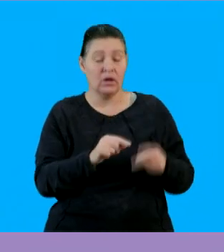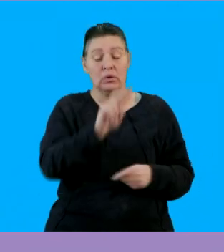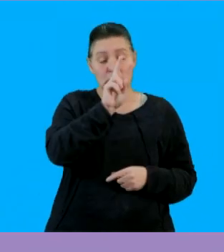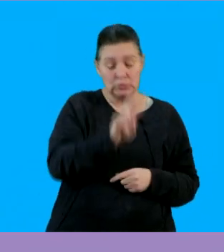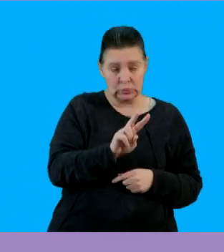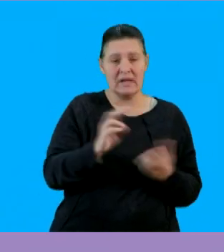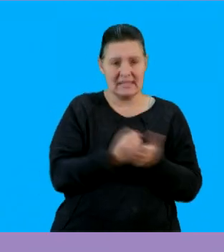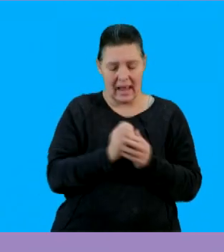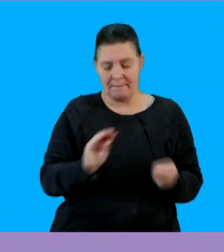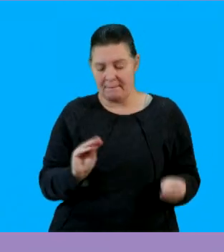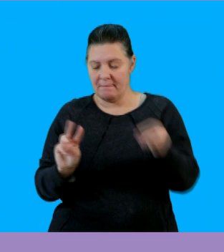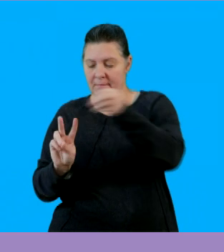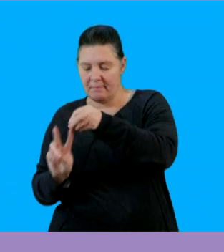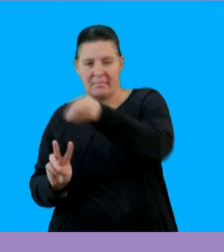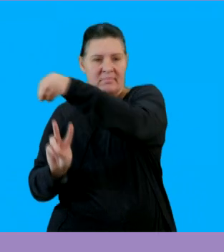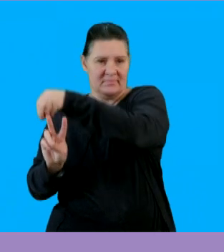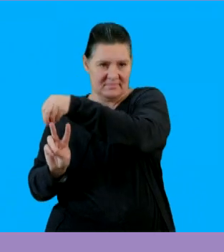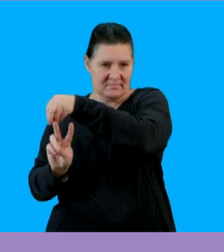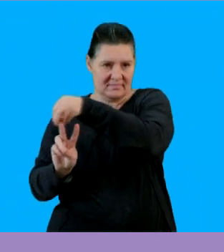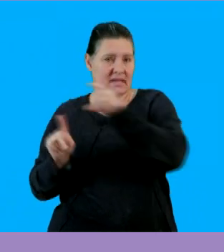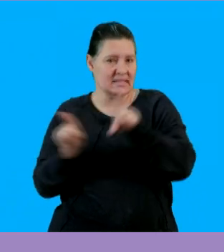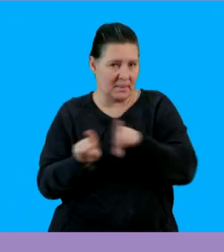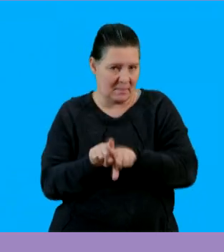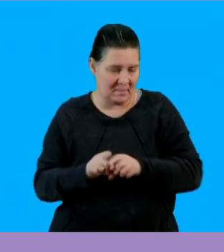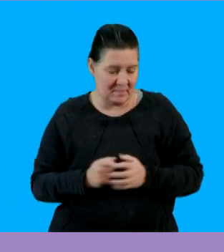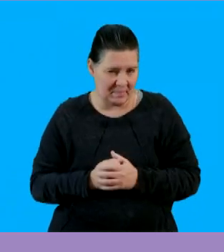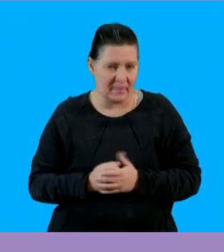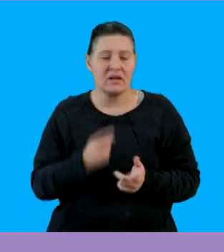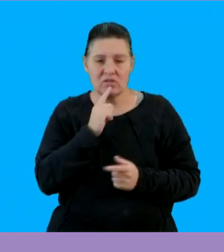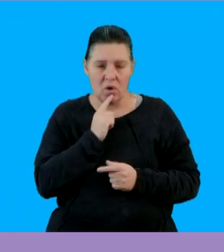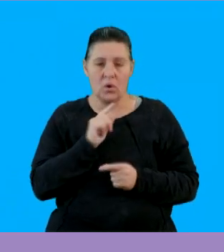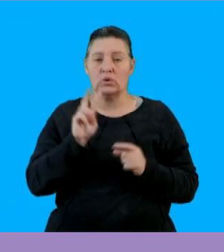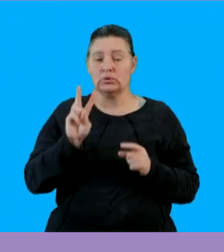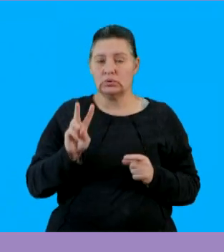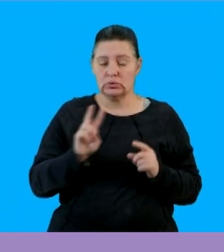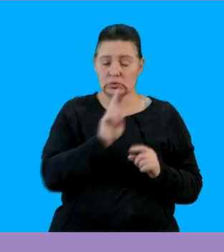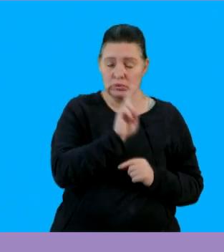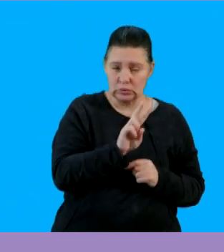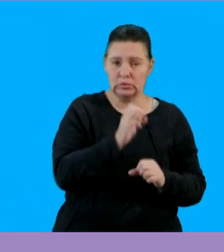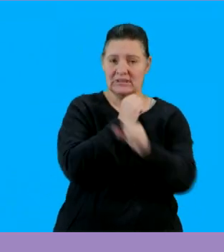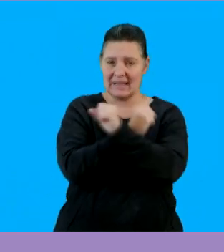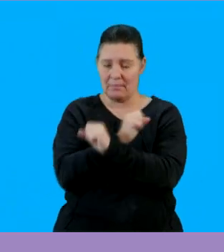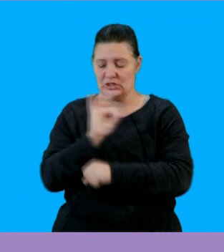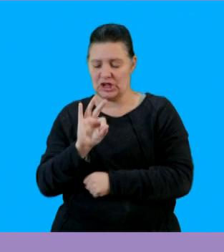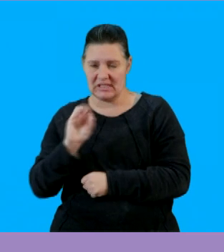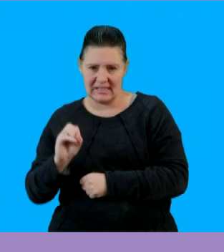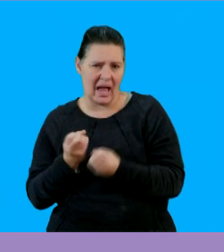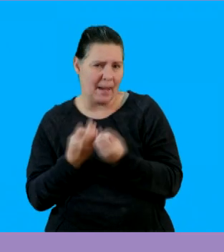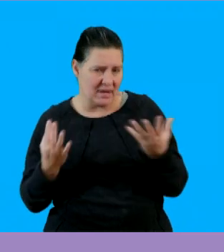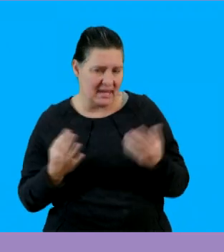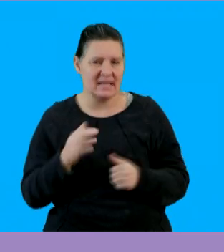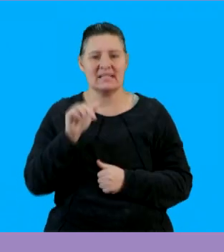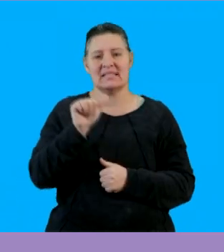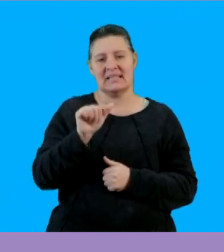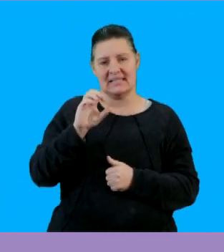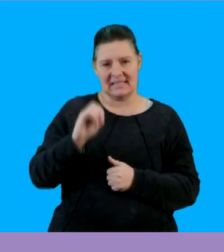the 2 has to multiply with each of them as well. So that is going to be the 2 multiplied by the 30. So what is 2